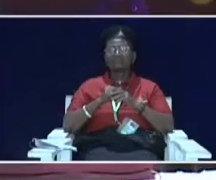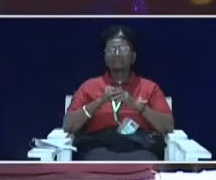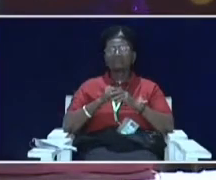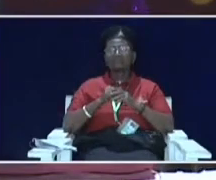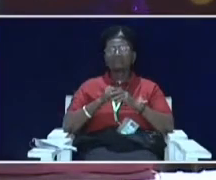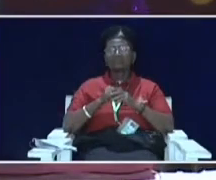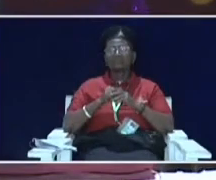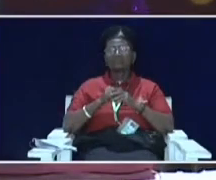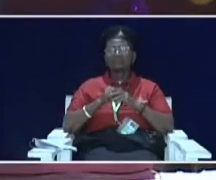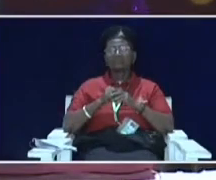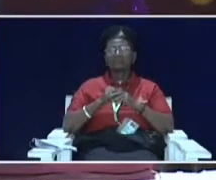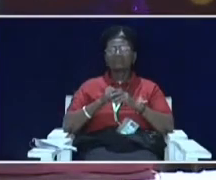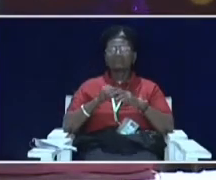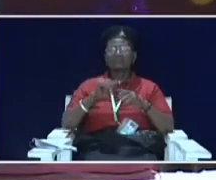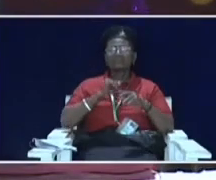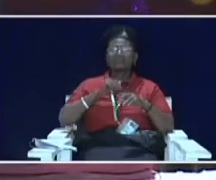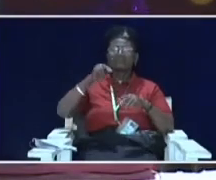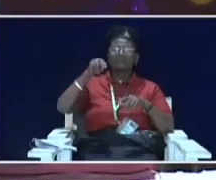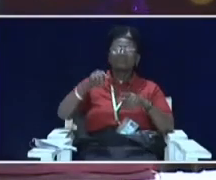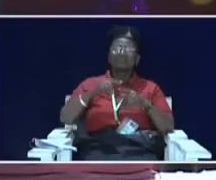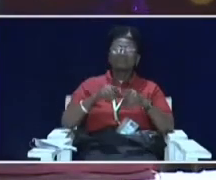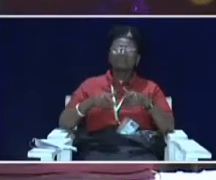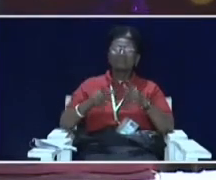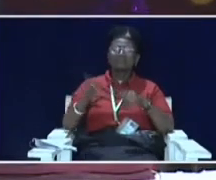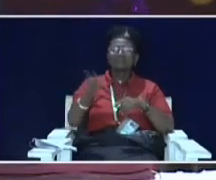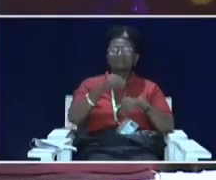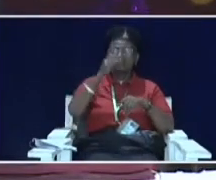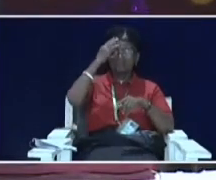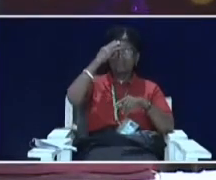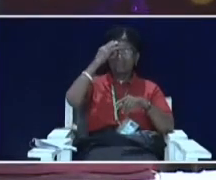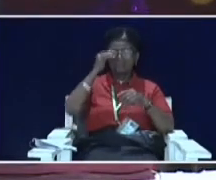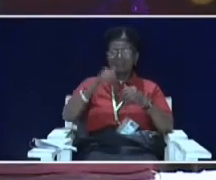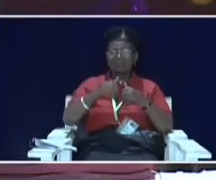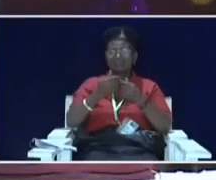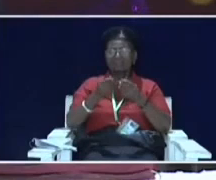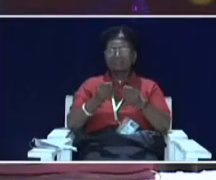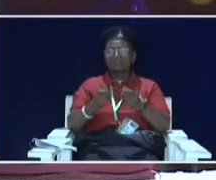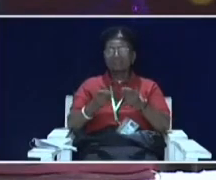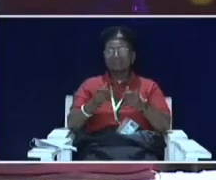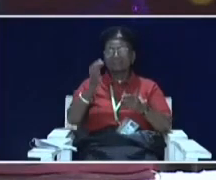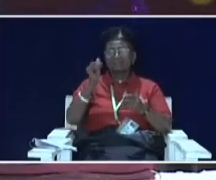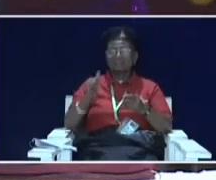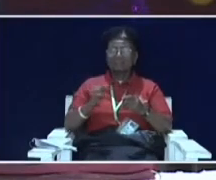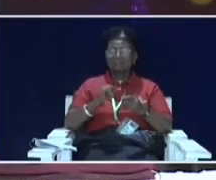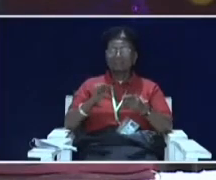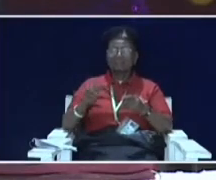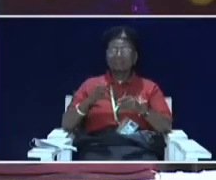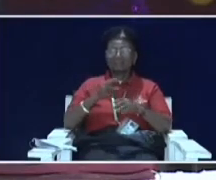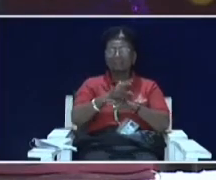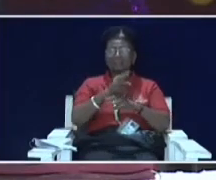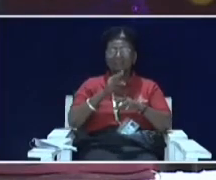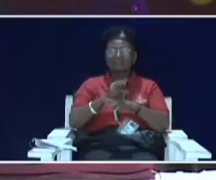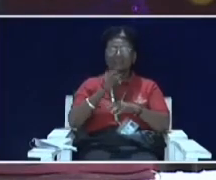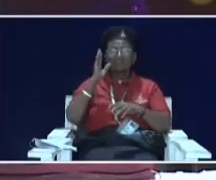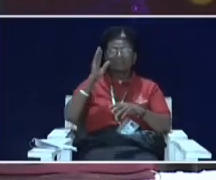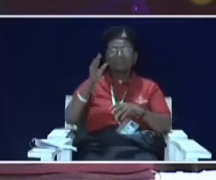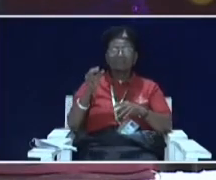I need to let you know that how quickly a wood will catch fire